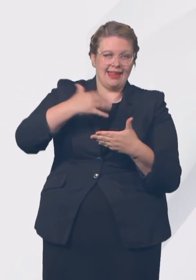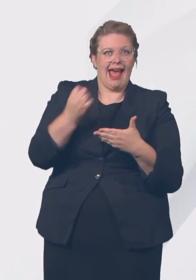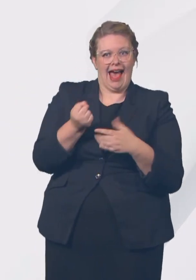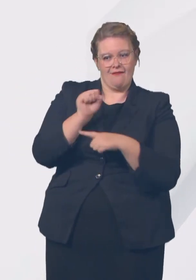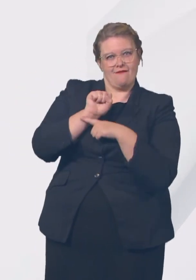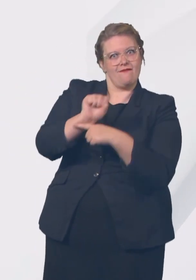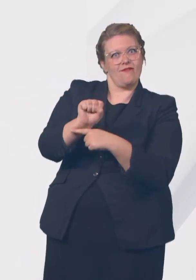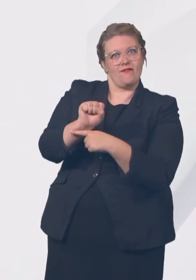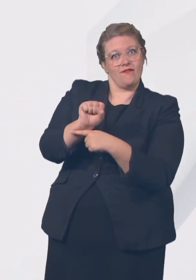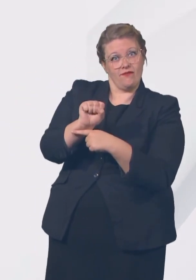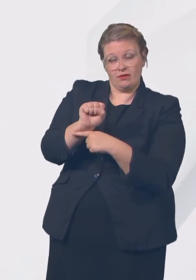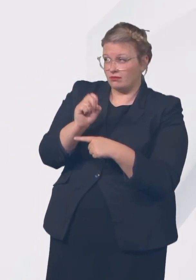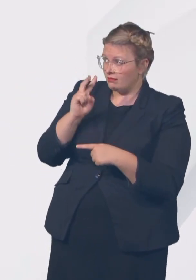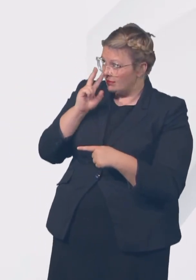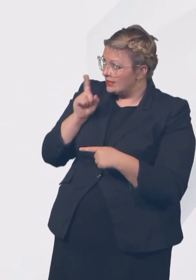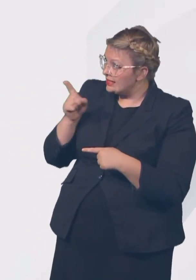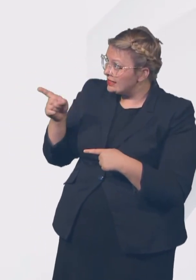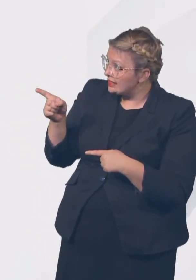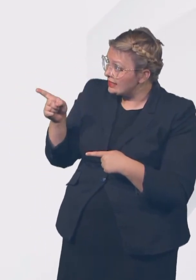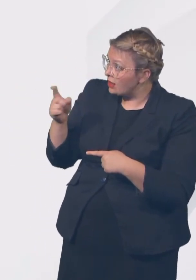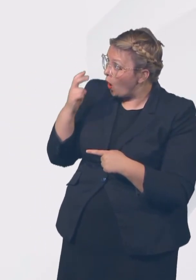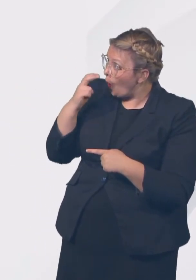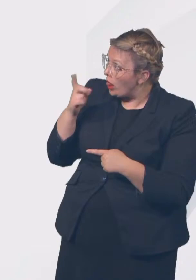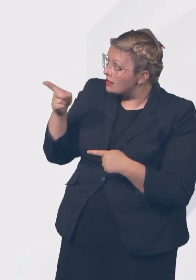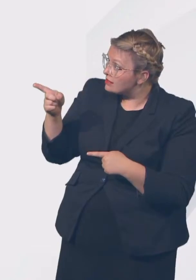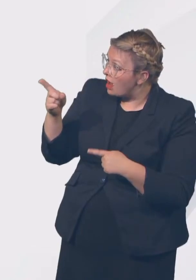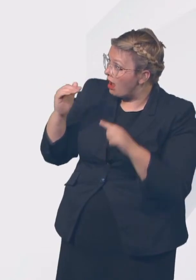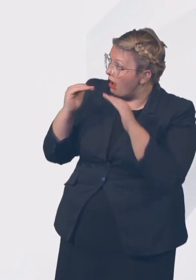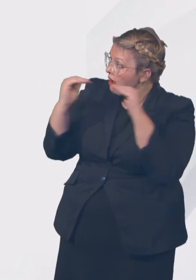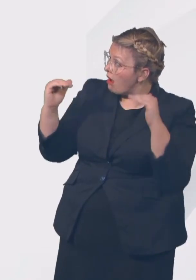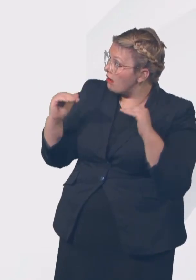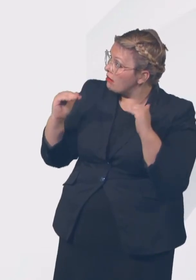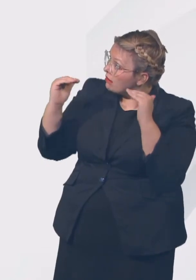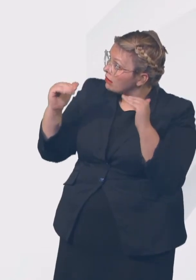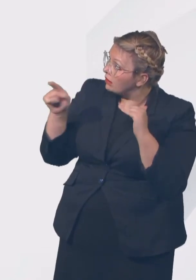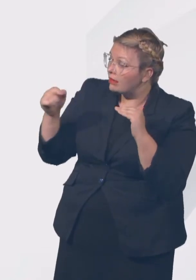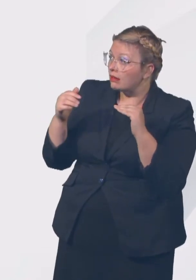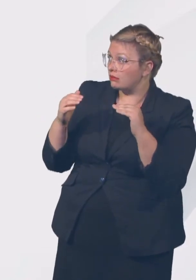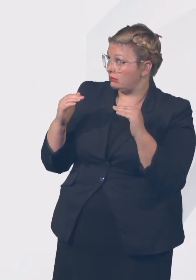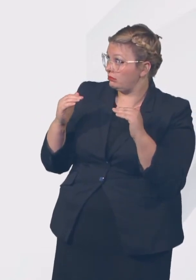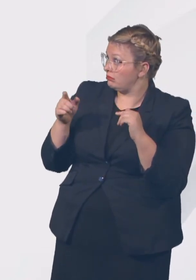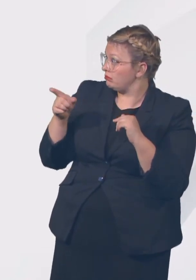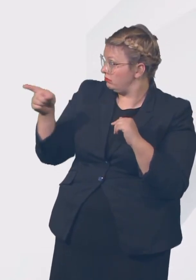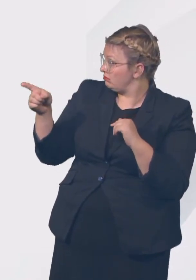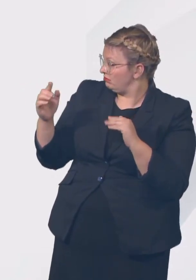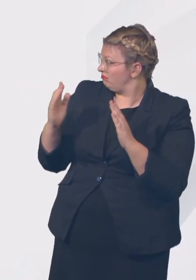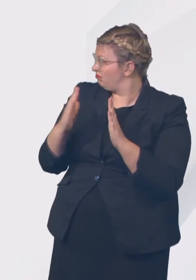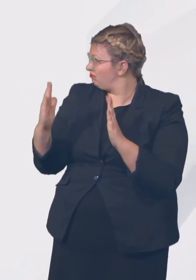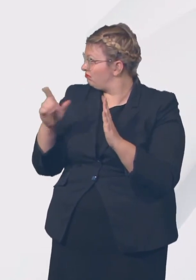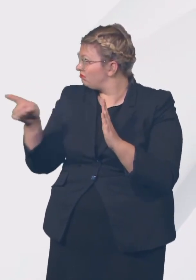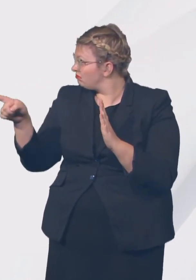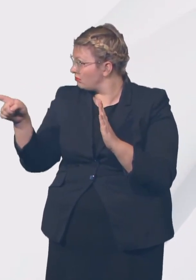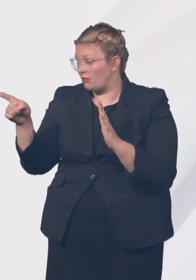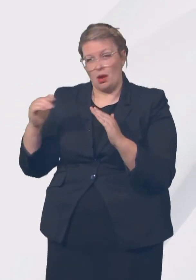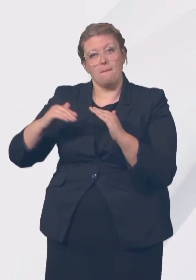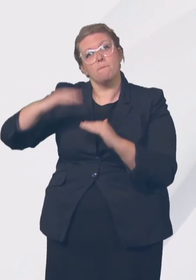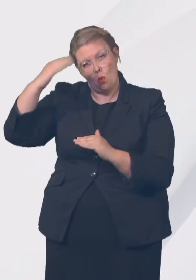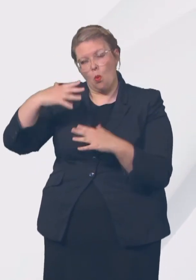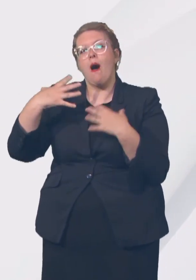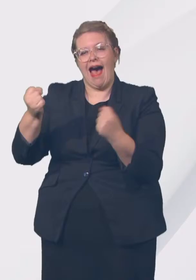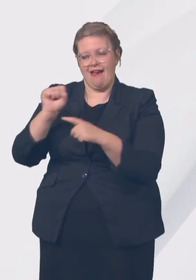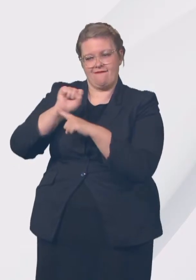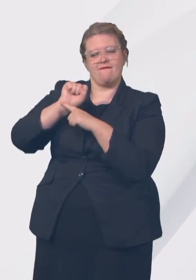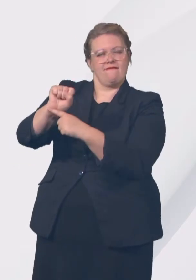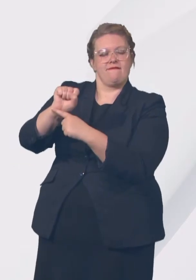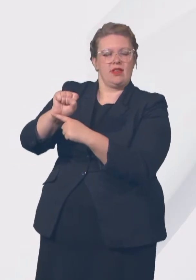groups, those who got vaccinated first, they are much more likely to have COVID-19 antibodies. So more